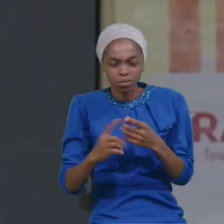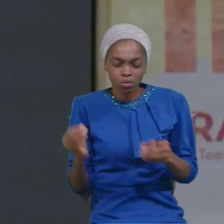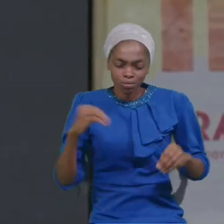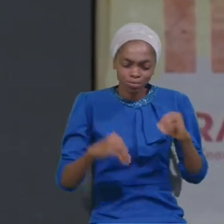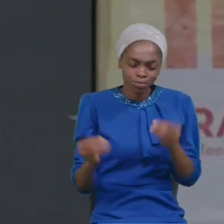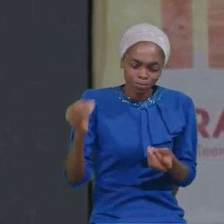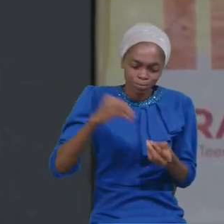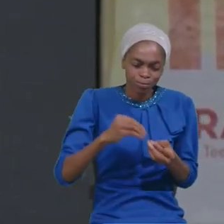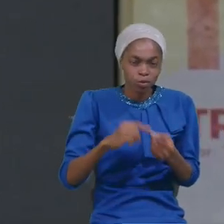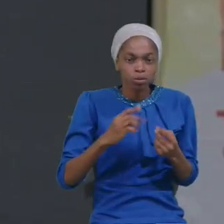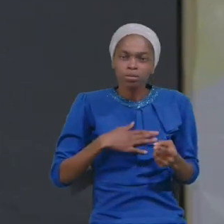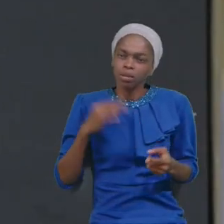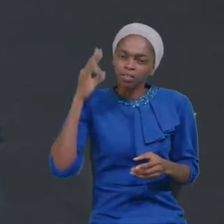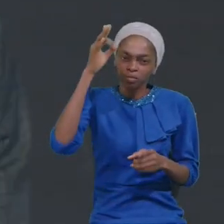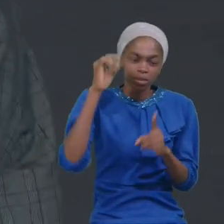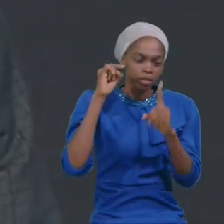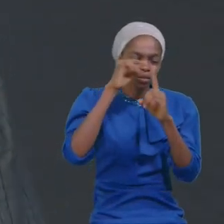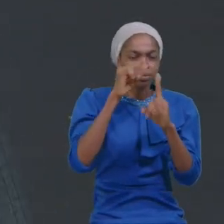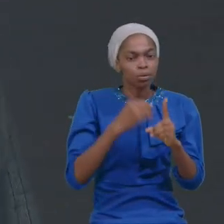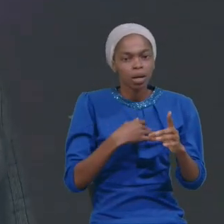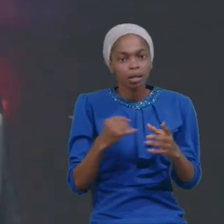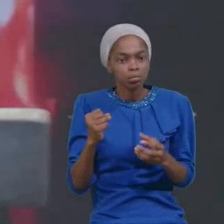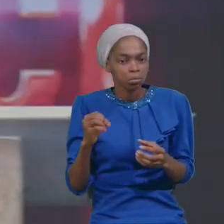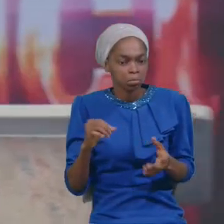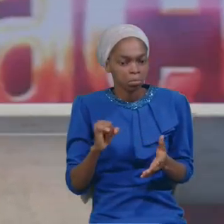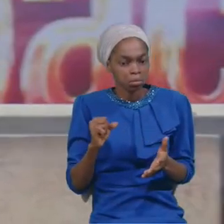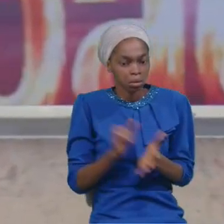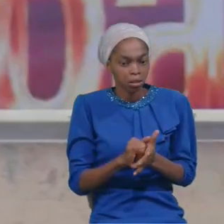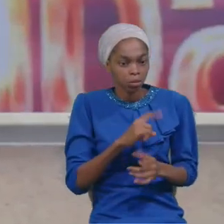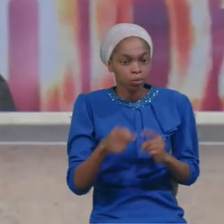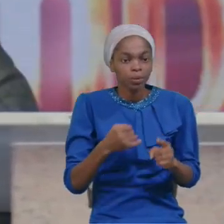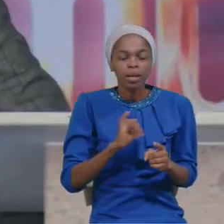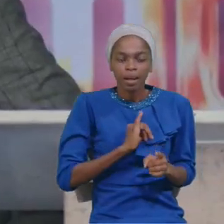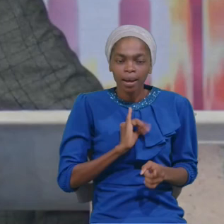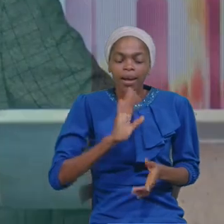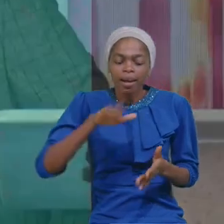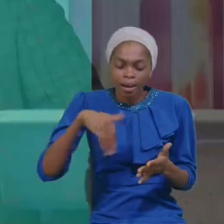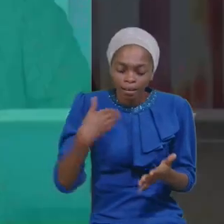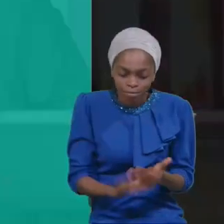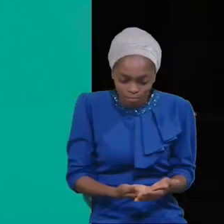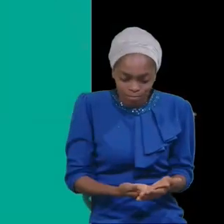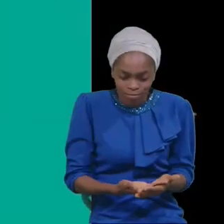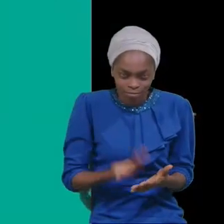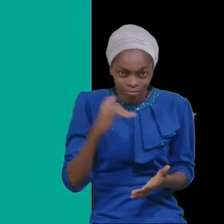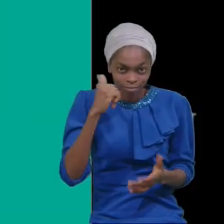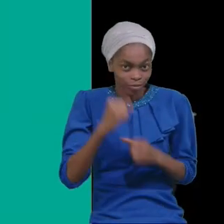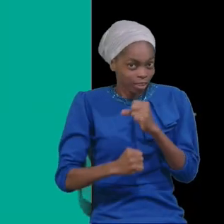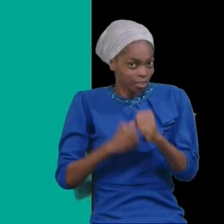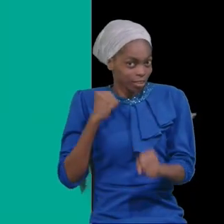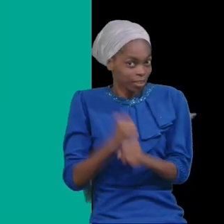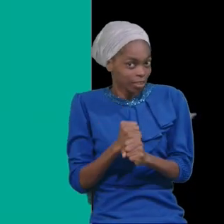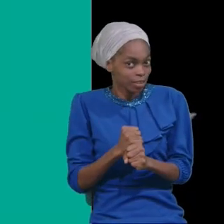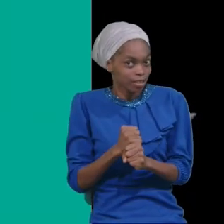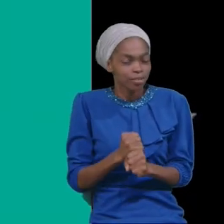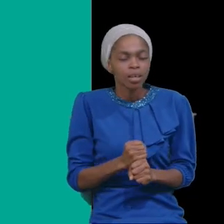arrive, 10 years point, then you know I made it. Because I